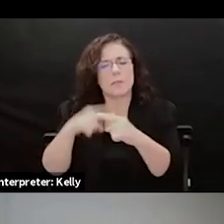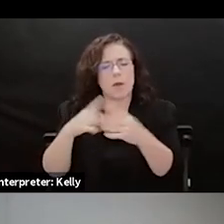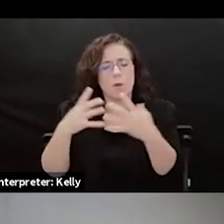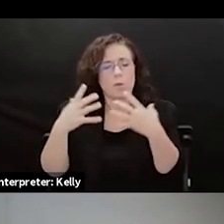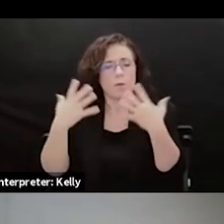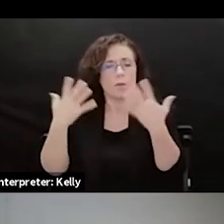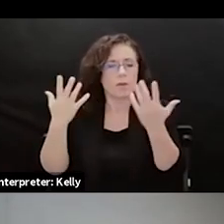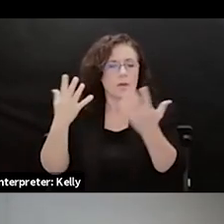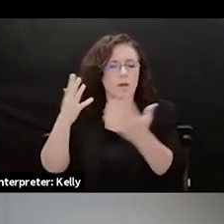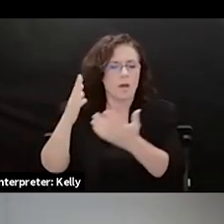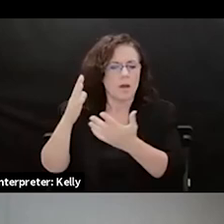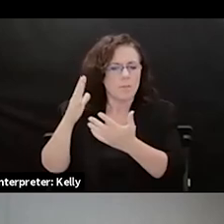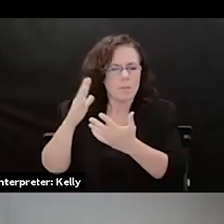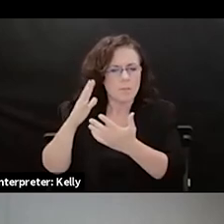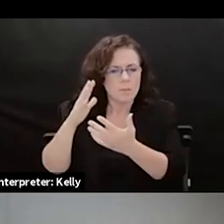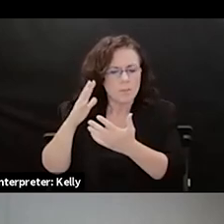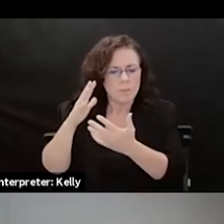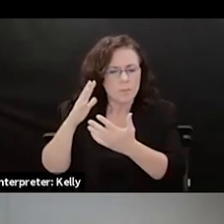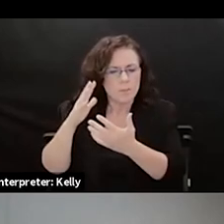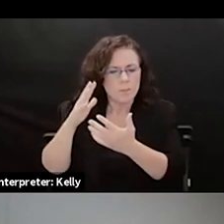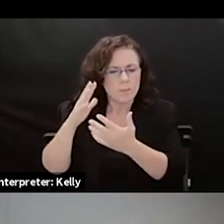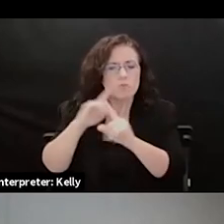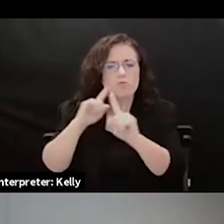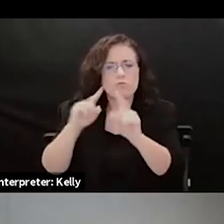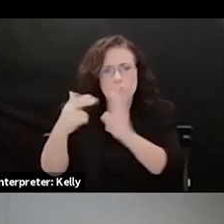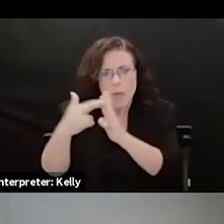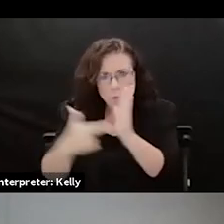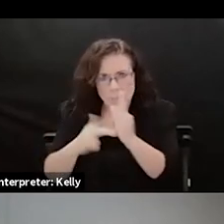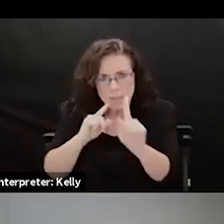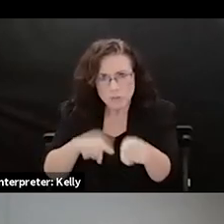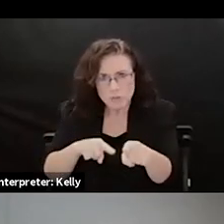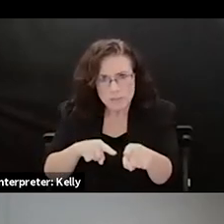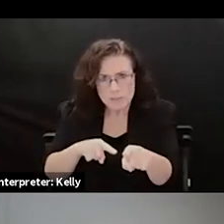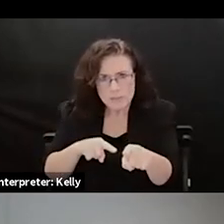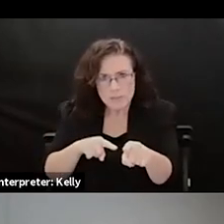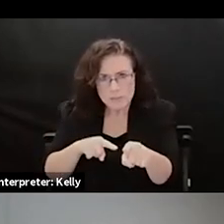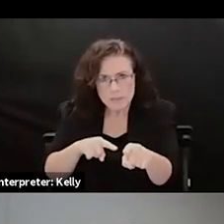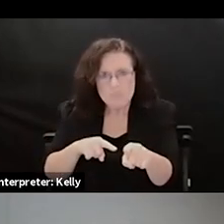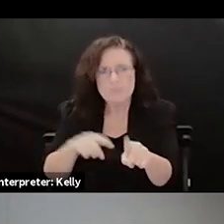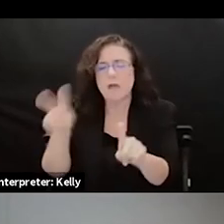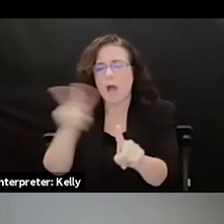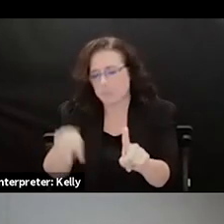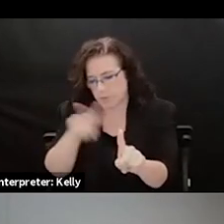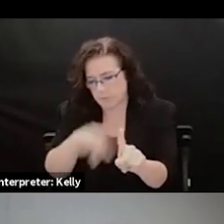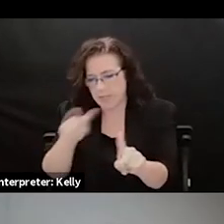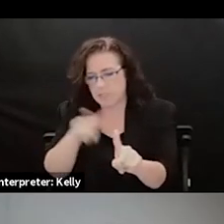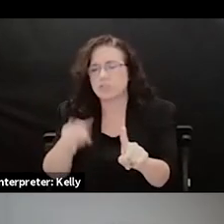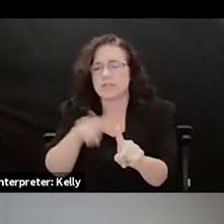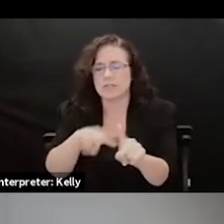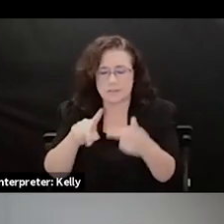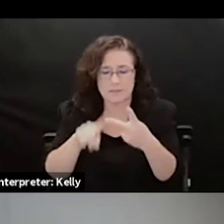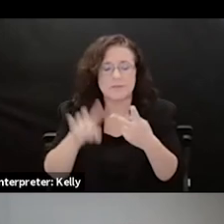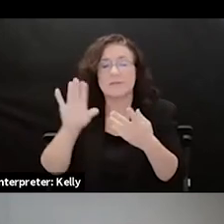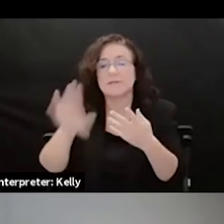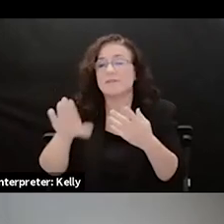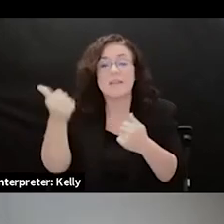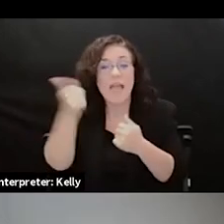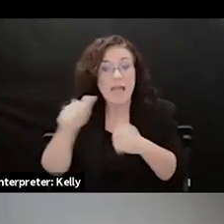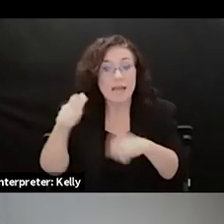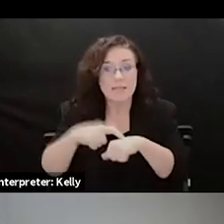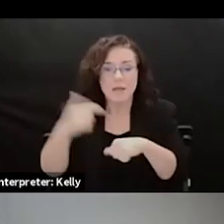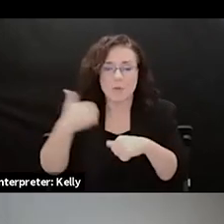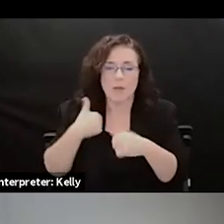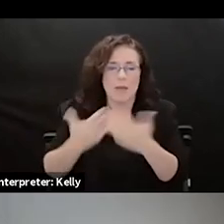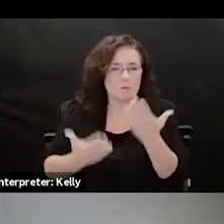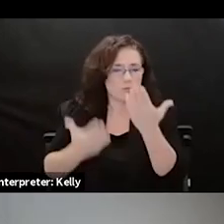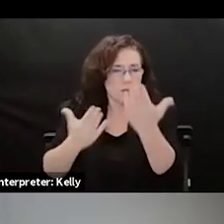district's response in my experience any time that there's a recommendation from an auditor we are